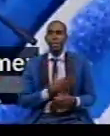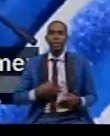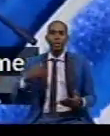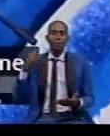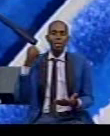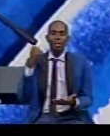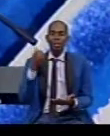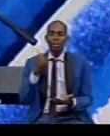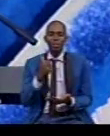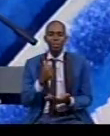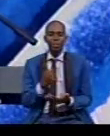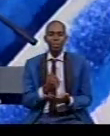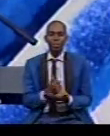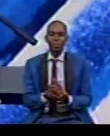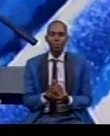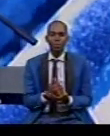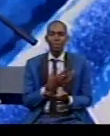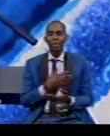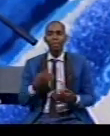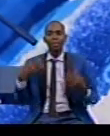in Jesus' name.